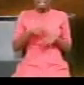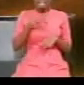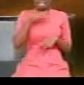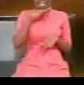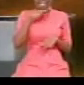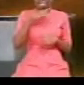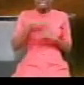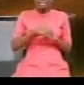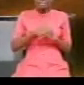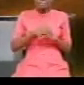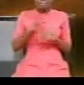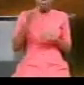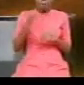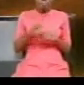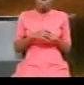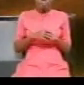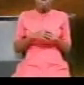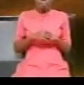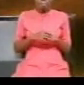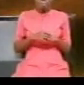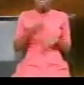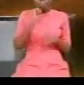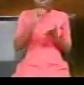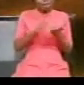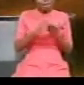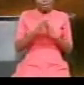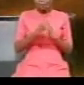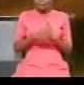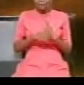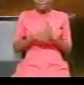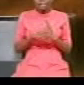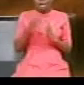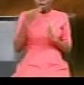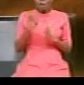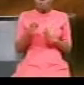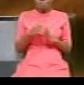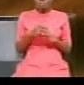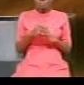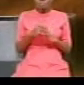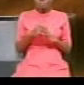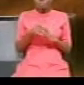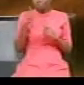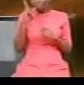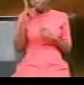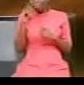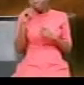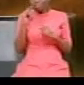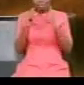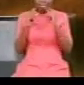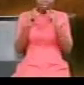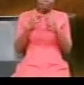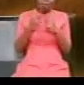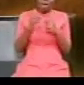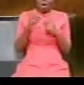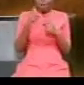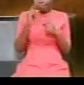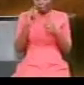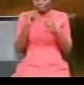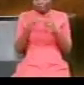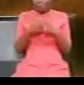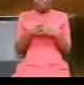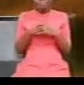stain of unforgiveness, of slander, of